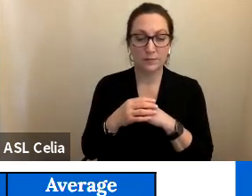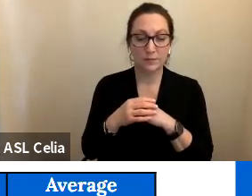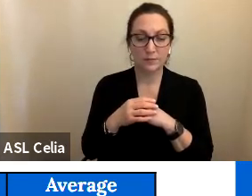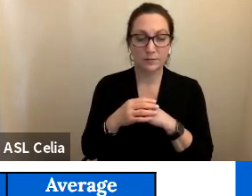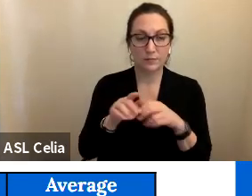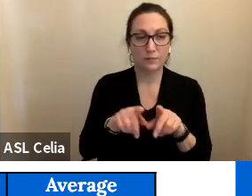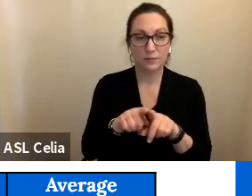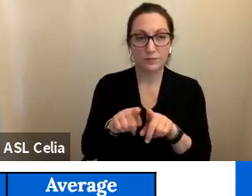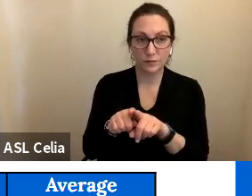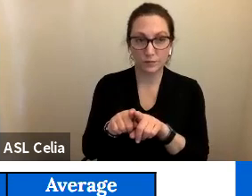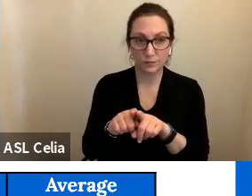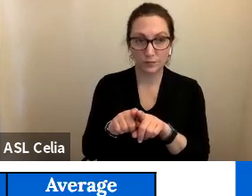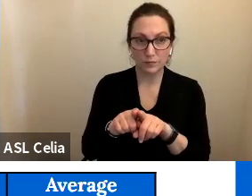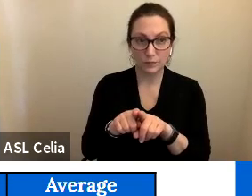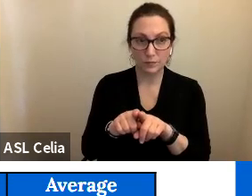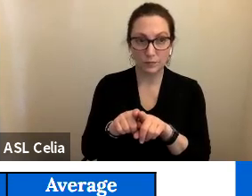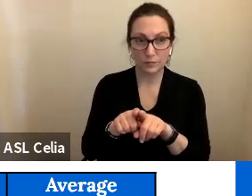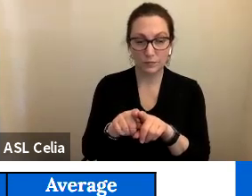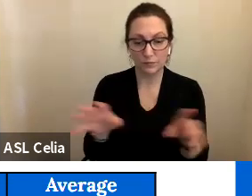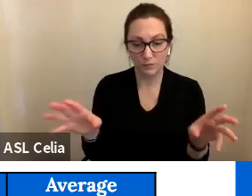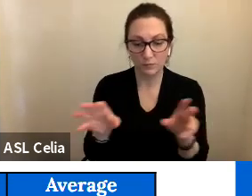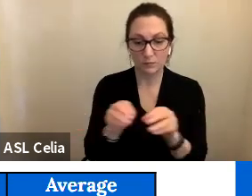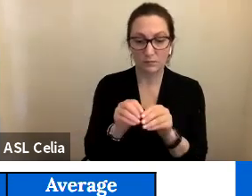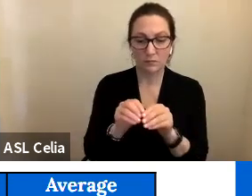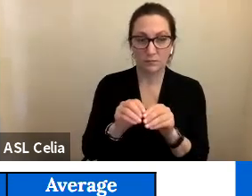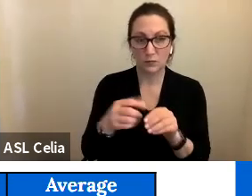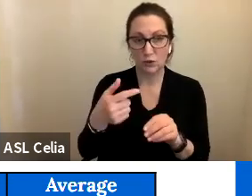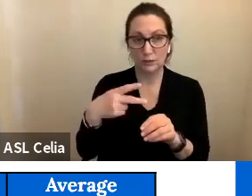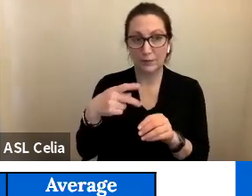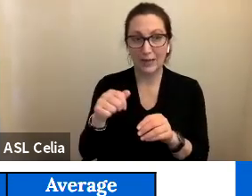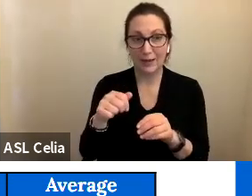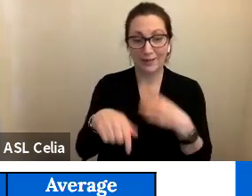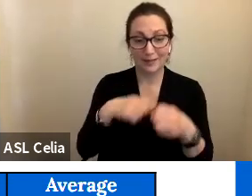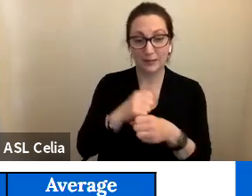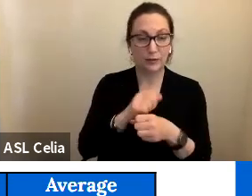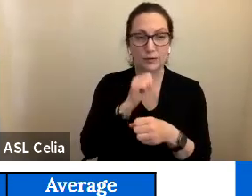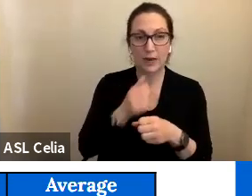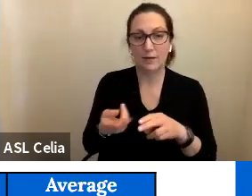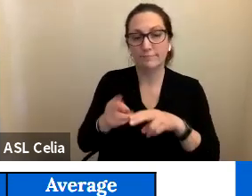the overall GPA was not rounded this year